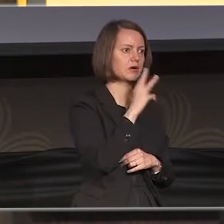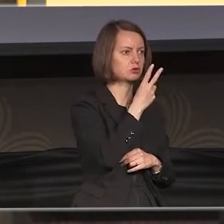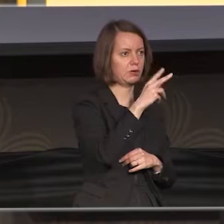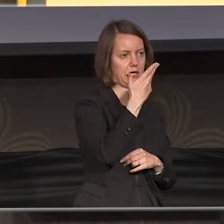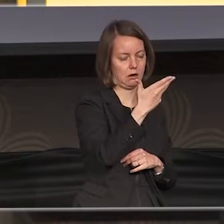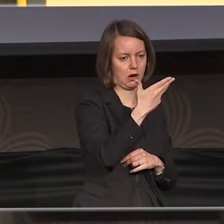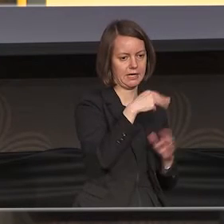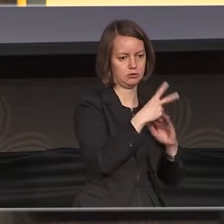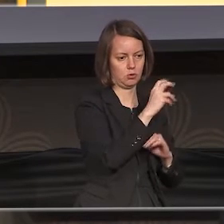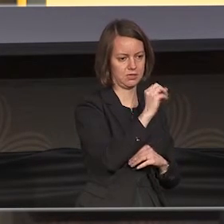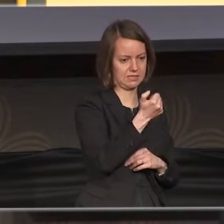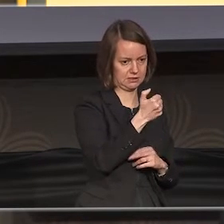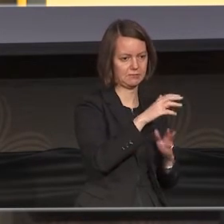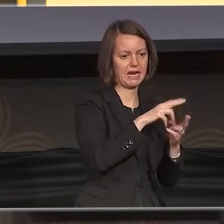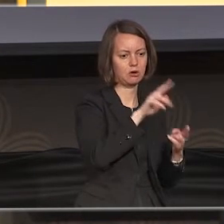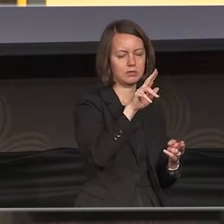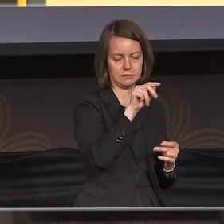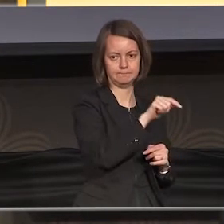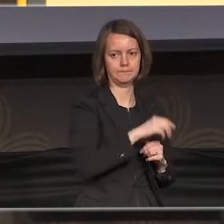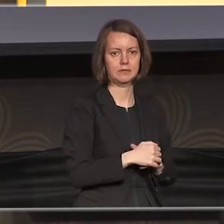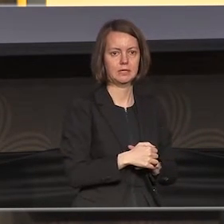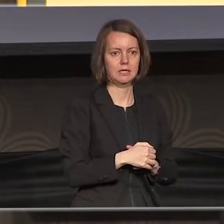17,329 in 2006. There were